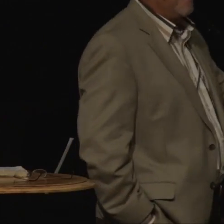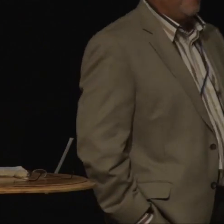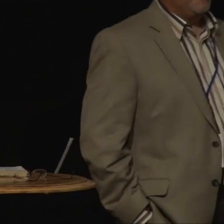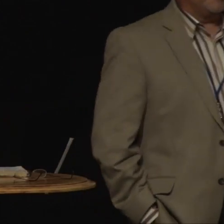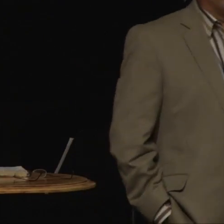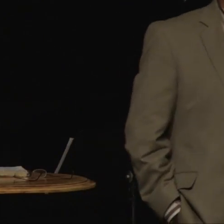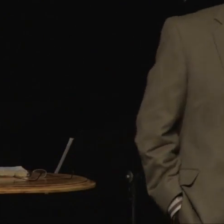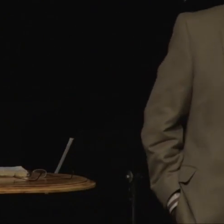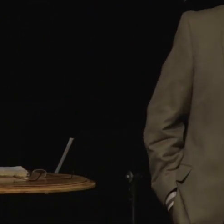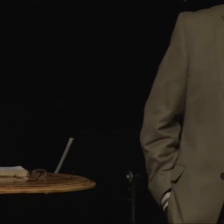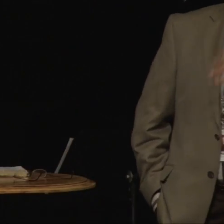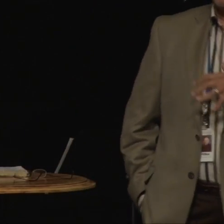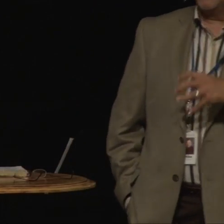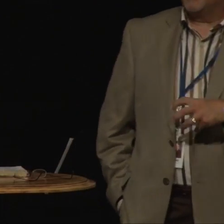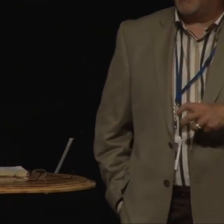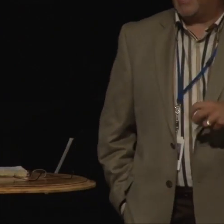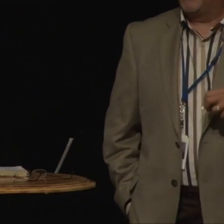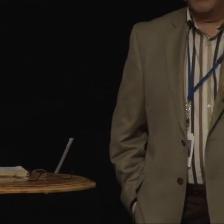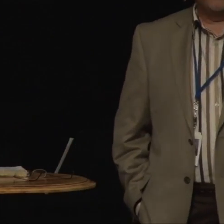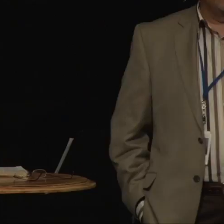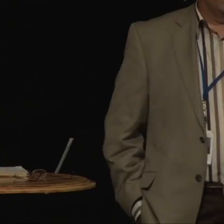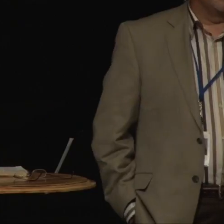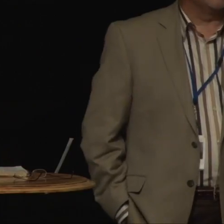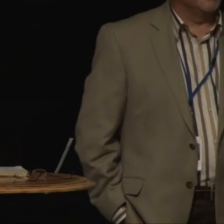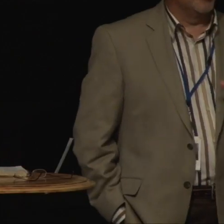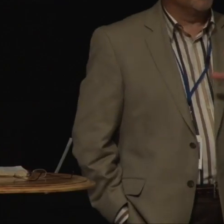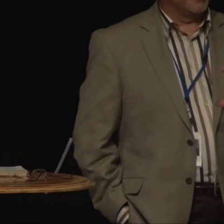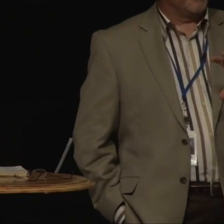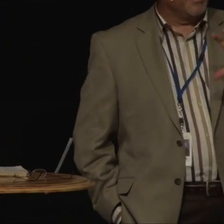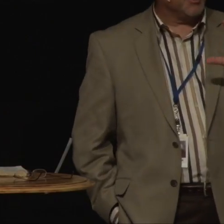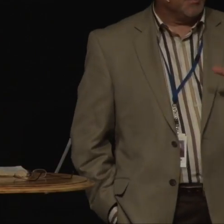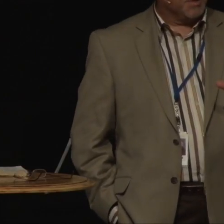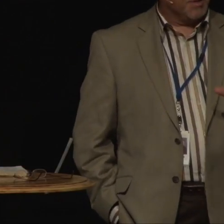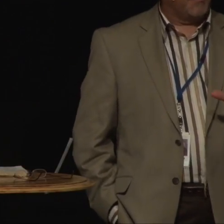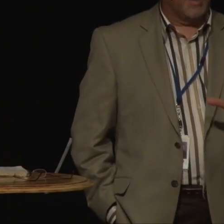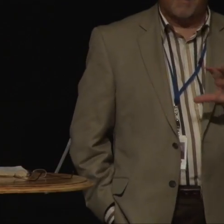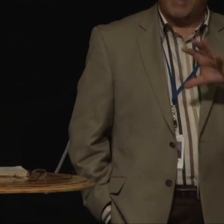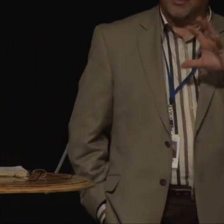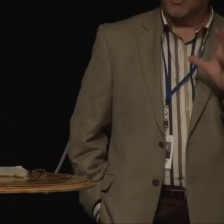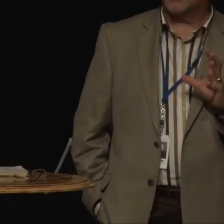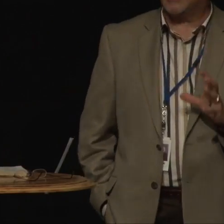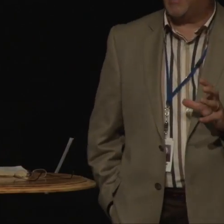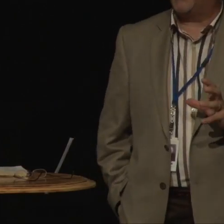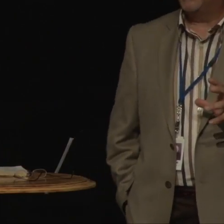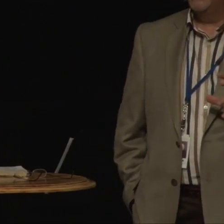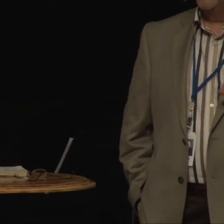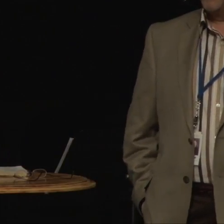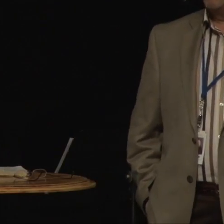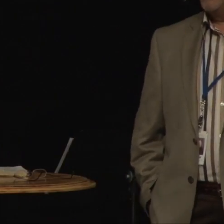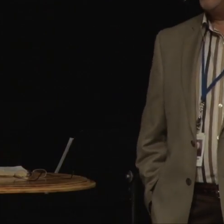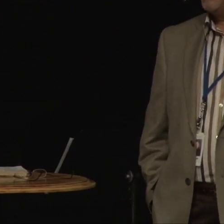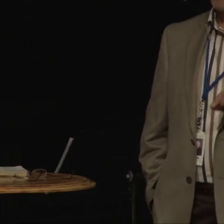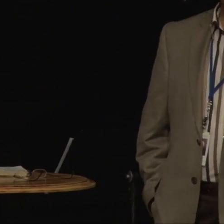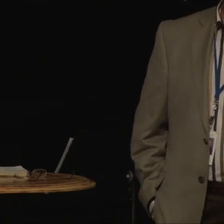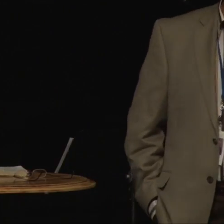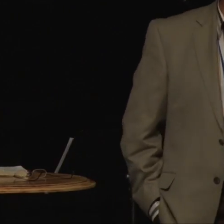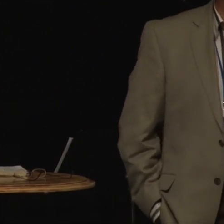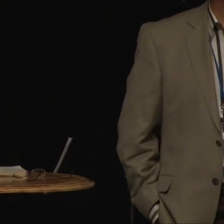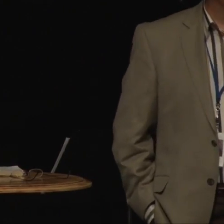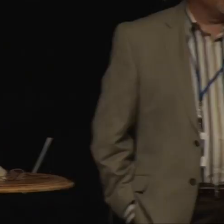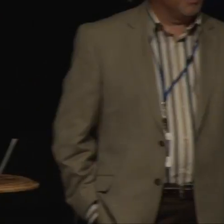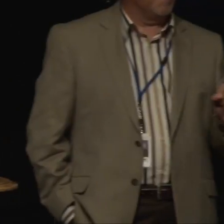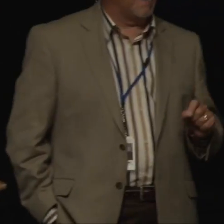saying that there are many places in the Bible, if you want to know something specific about a certain topic, there are many